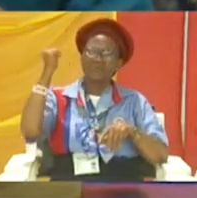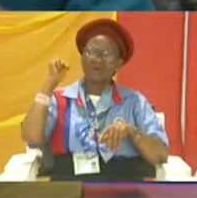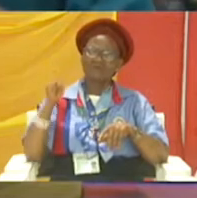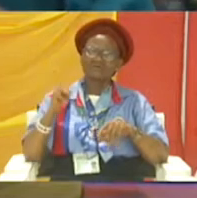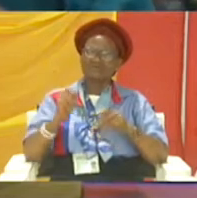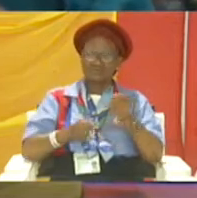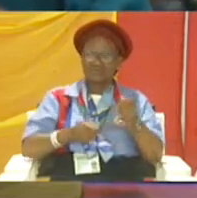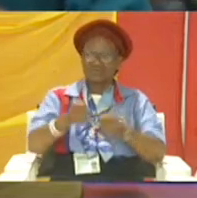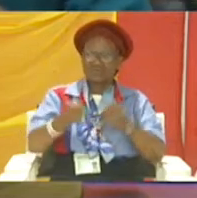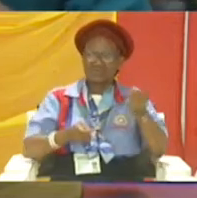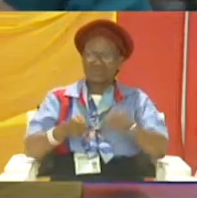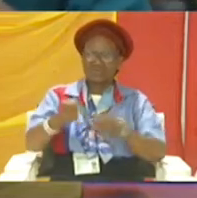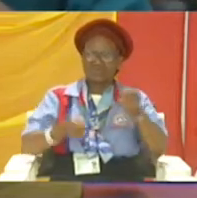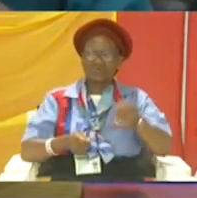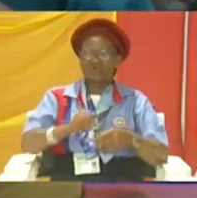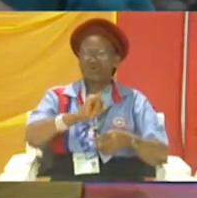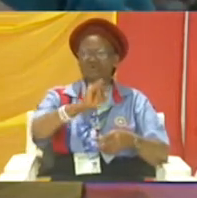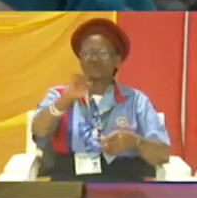controlling the husband